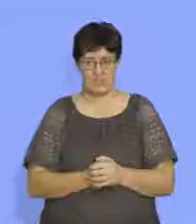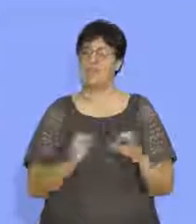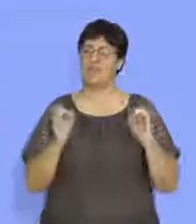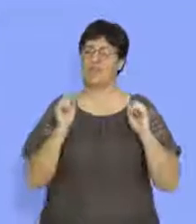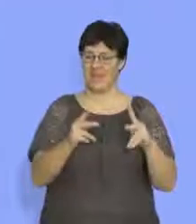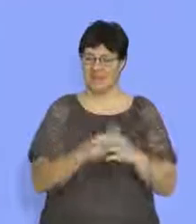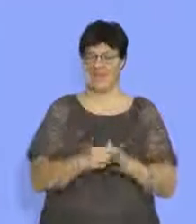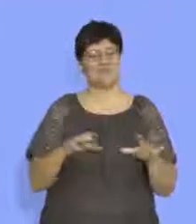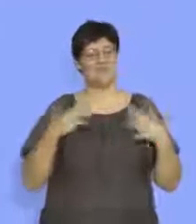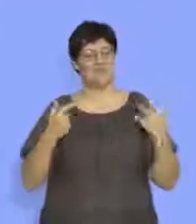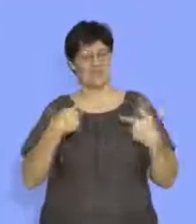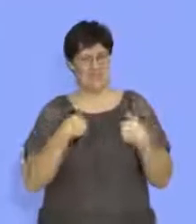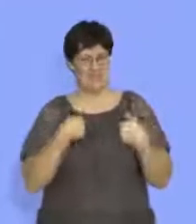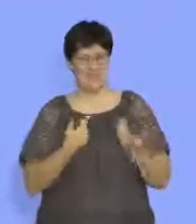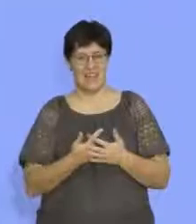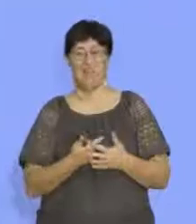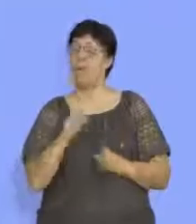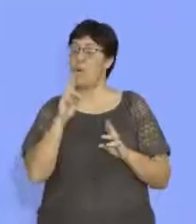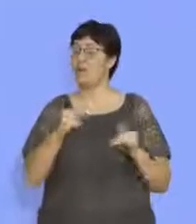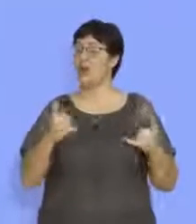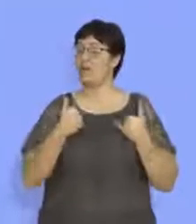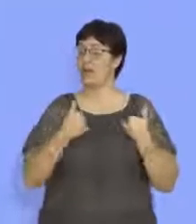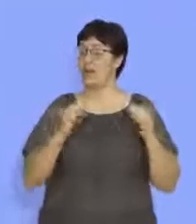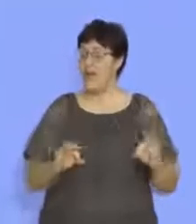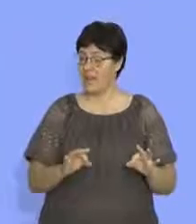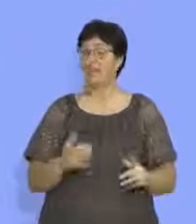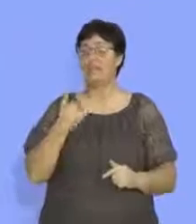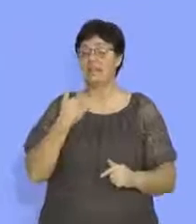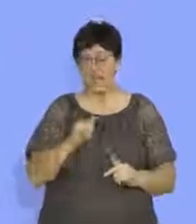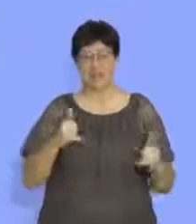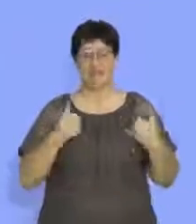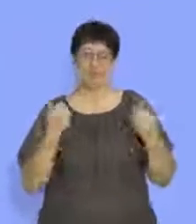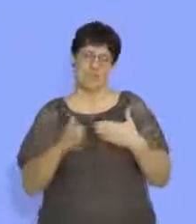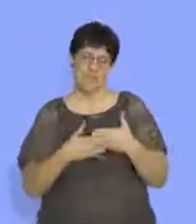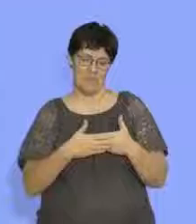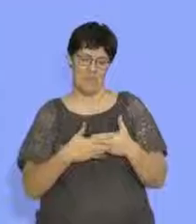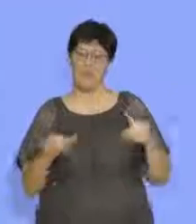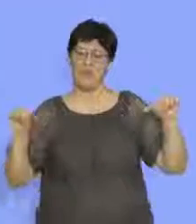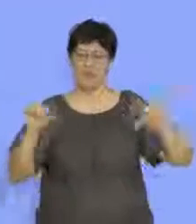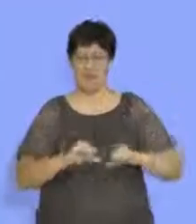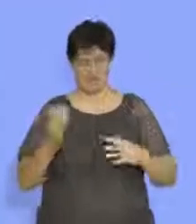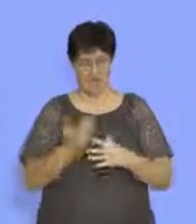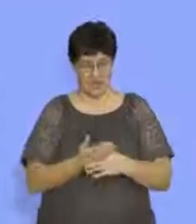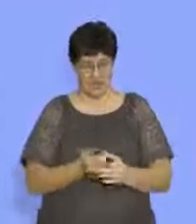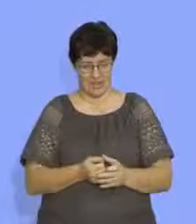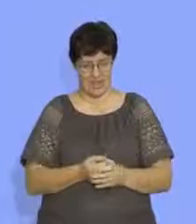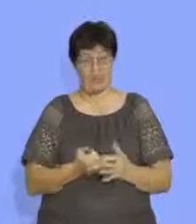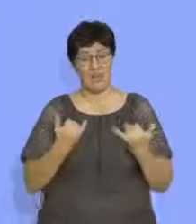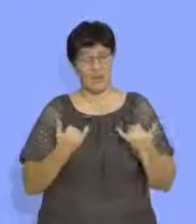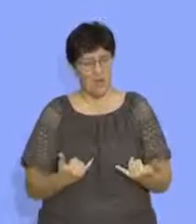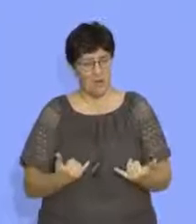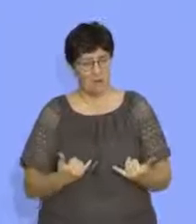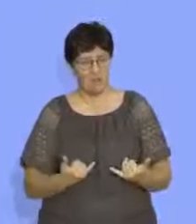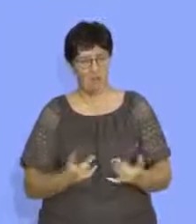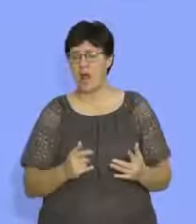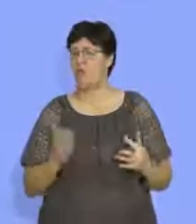All right, guys, that's it from me. I hope you've been enjoying and you are still going to enjoy as we come back from the ad break. But for now, I